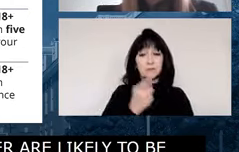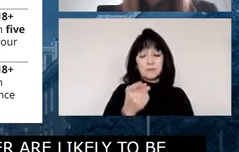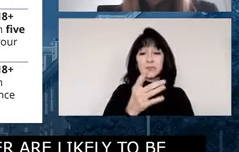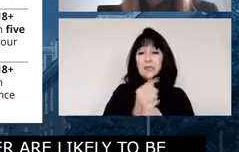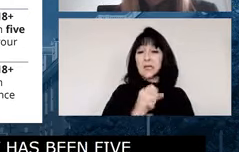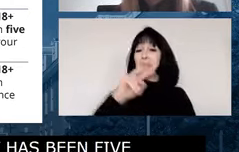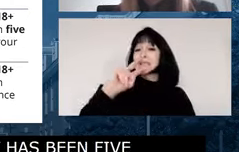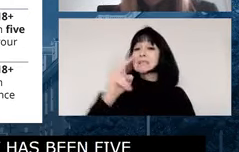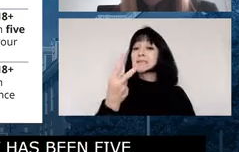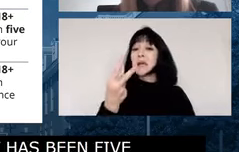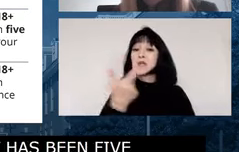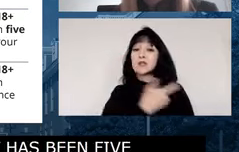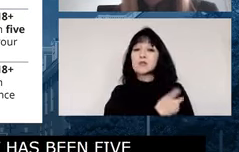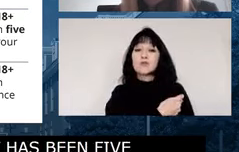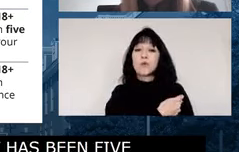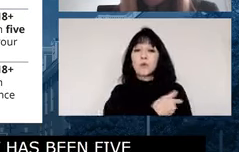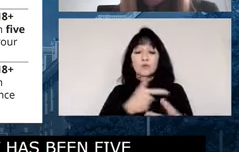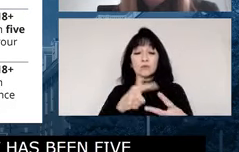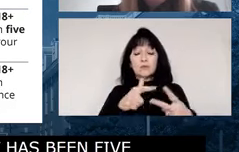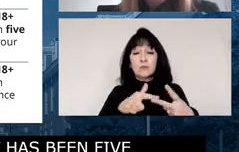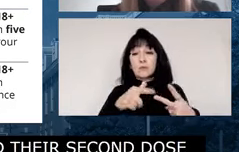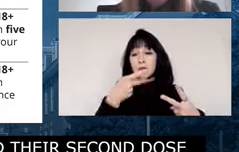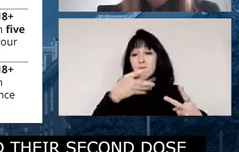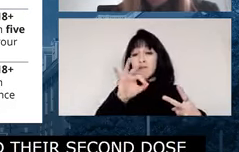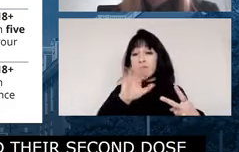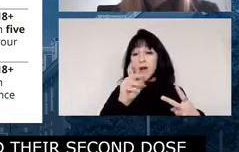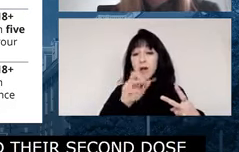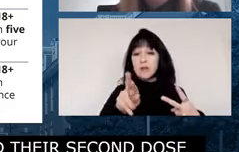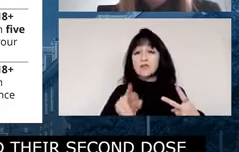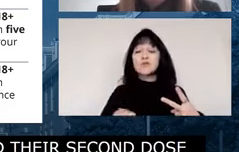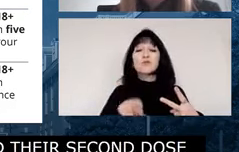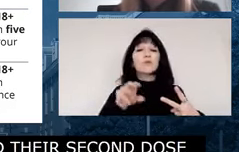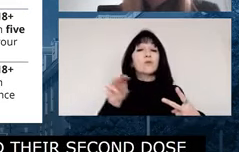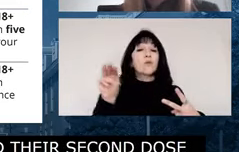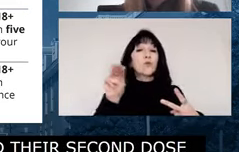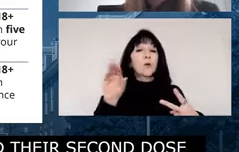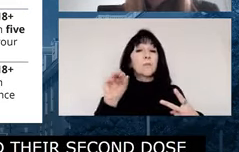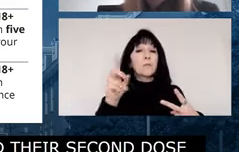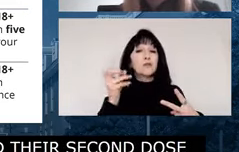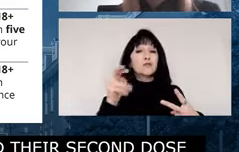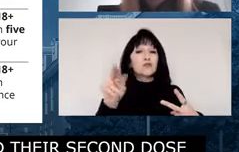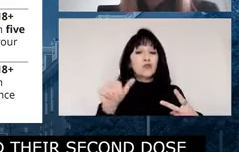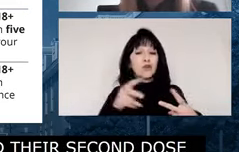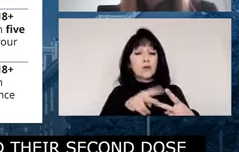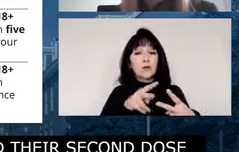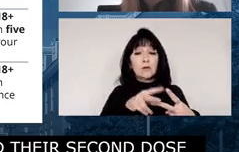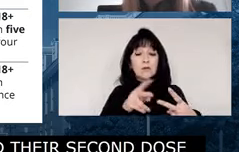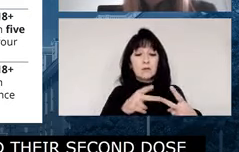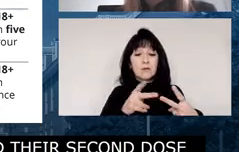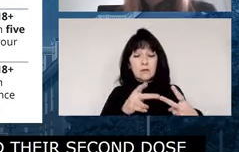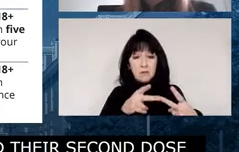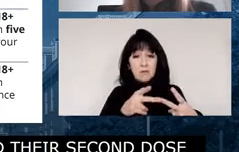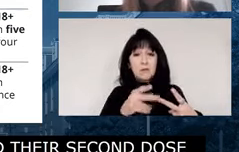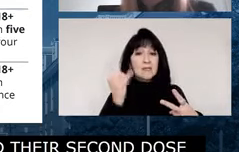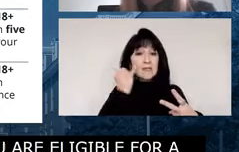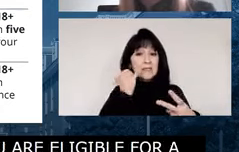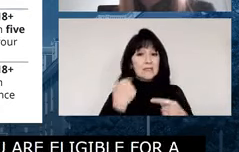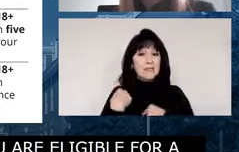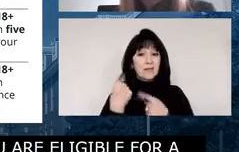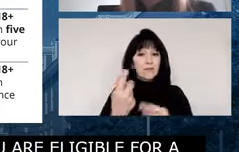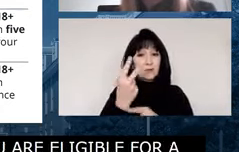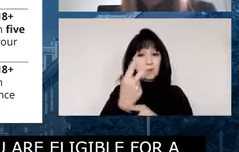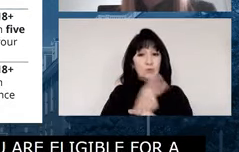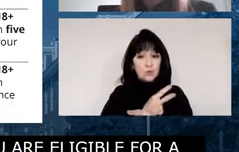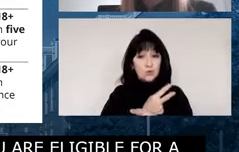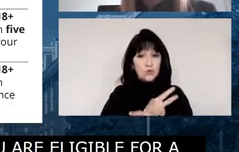second dose of either Pfizer or Moderna, you're eligible for a booster. If it's been 2 months since you have received your